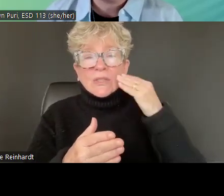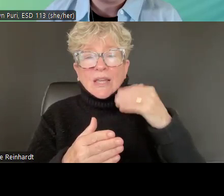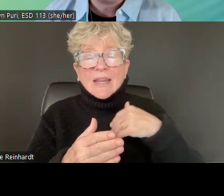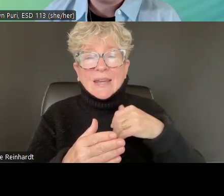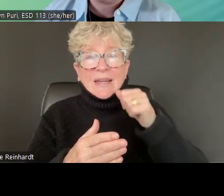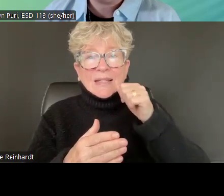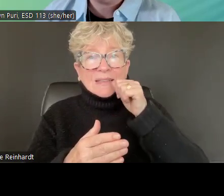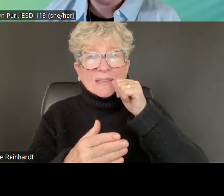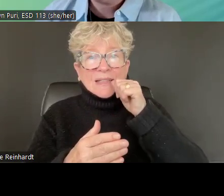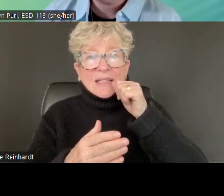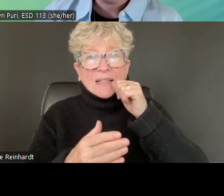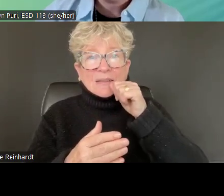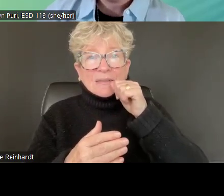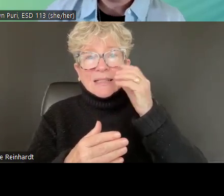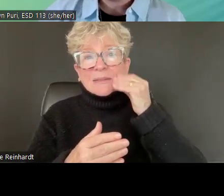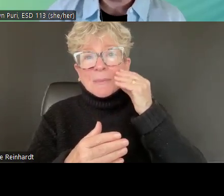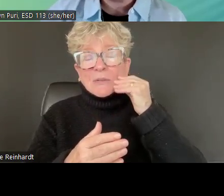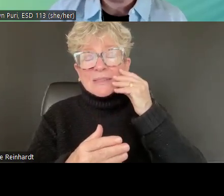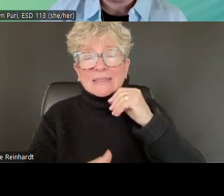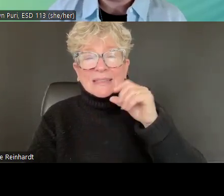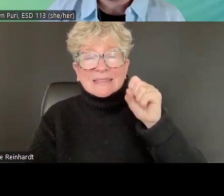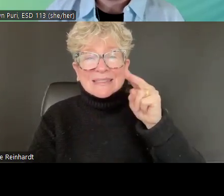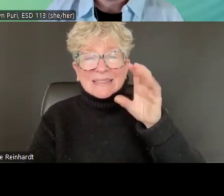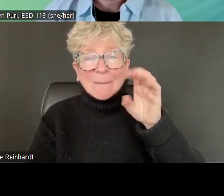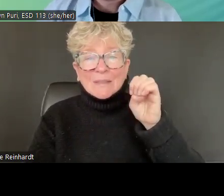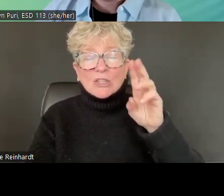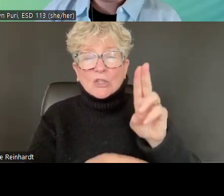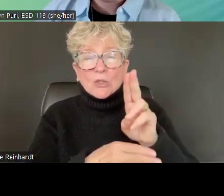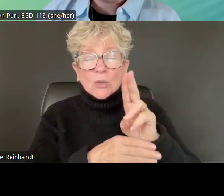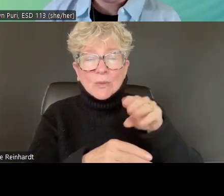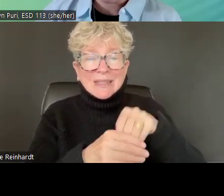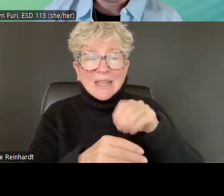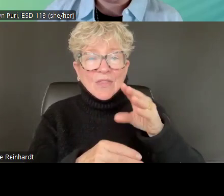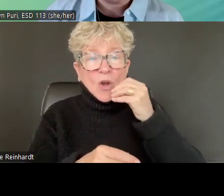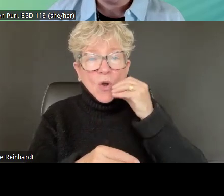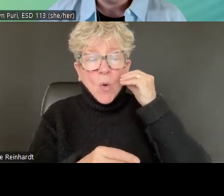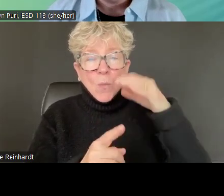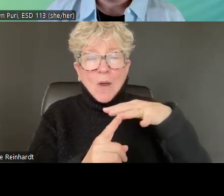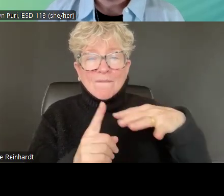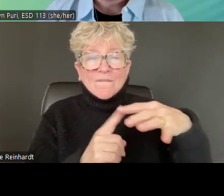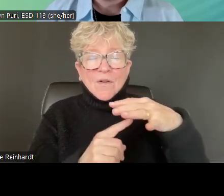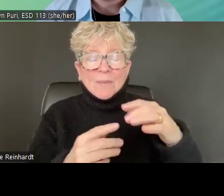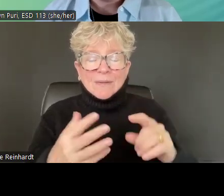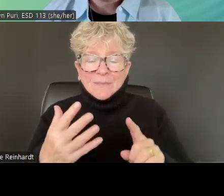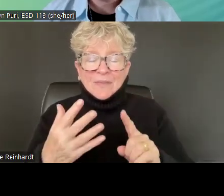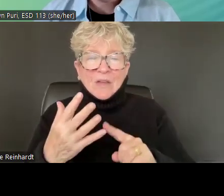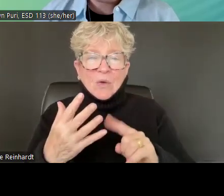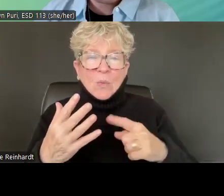their environment. We also do a vape education class, a